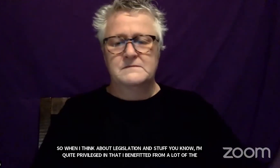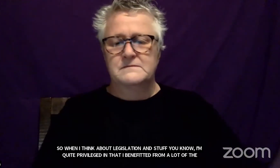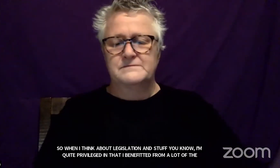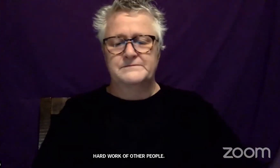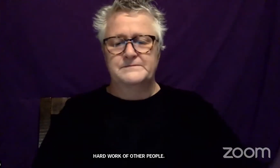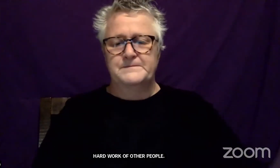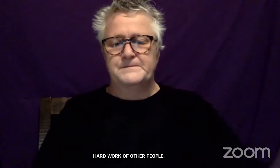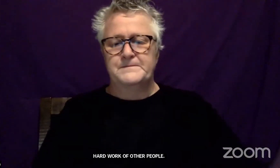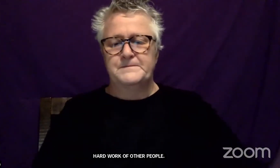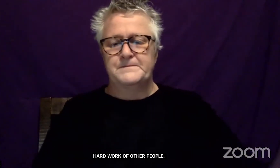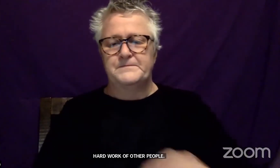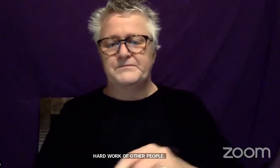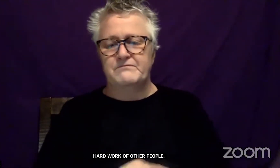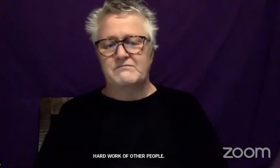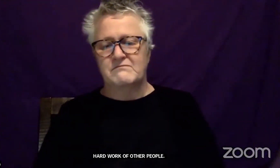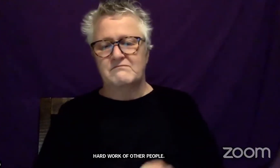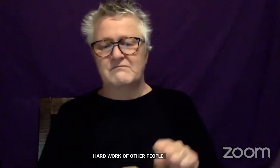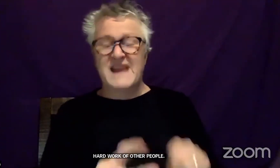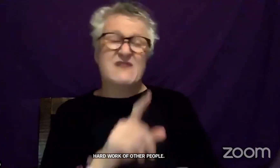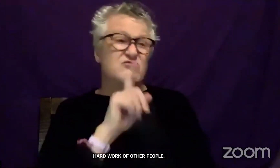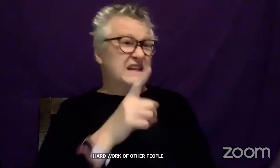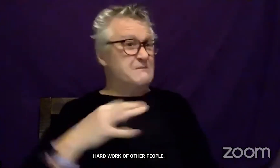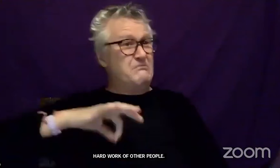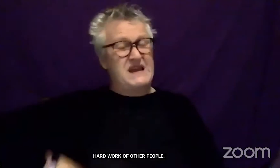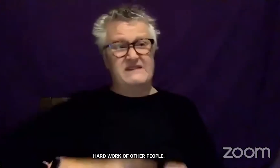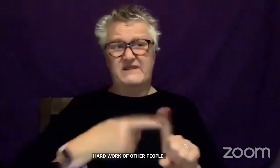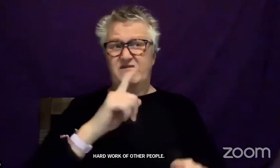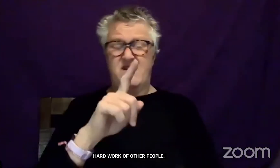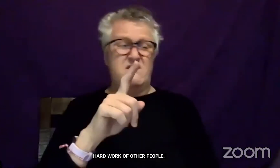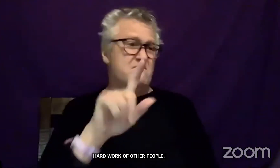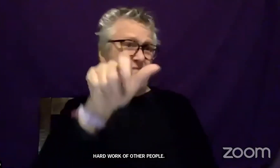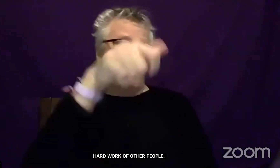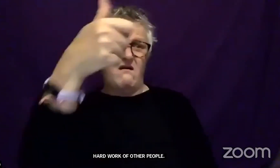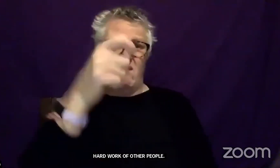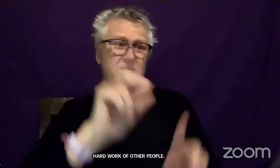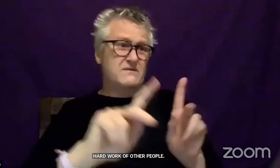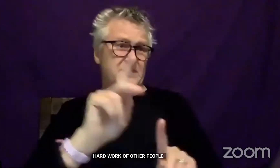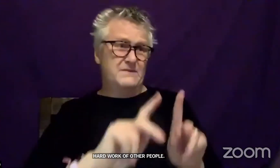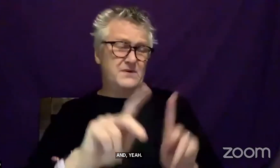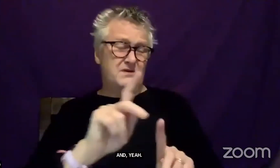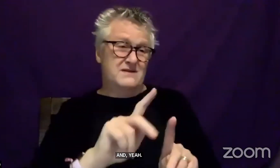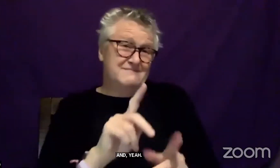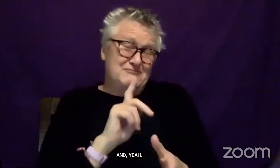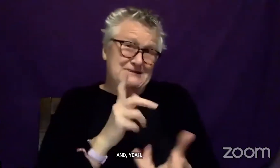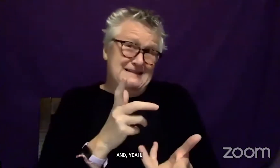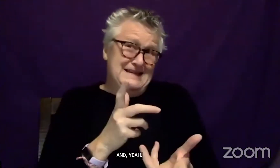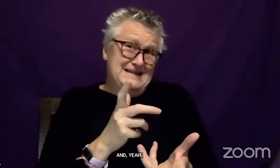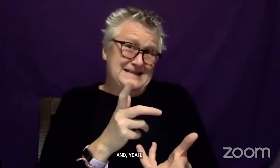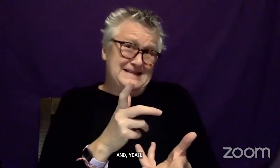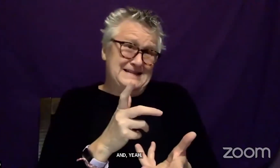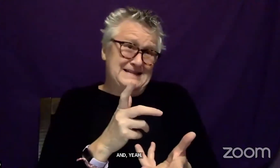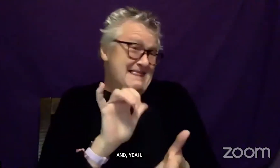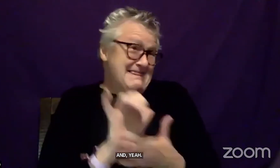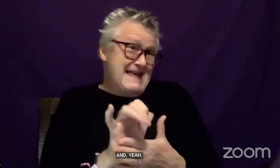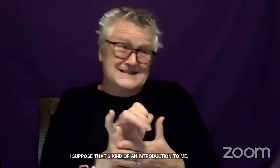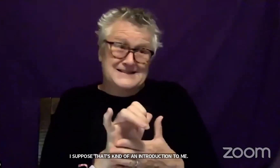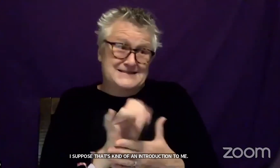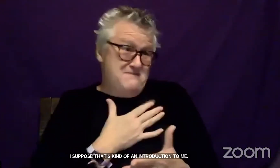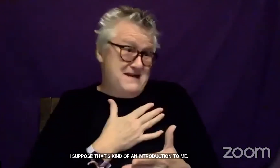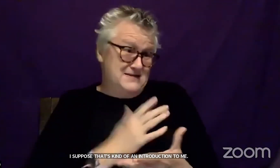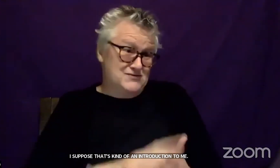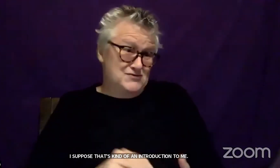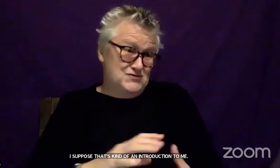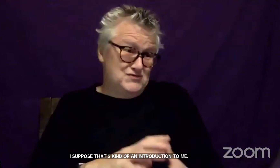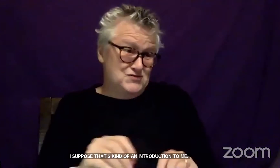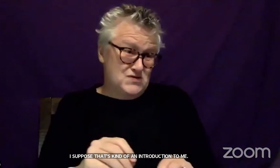yeah, I suppose that's kind of an introduction to me. I wondered if you had any specific questions. I can talk a little bit about